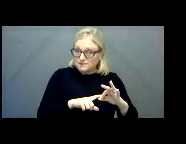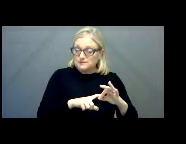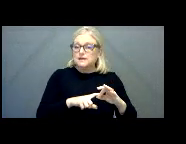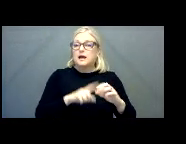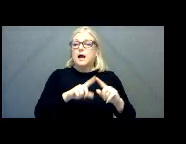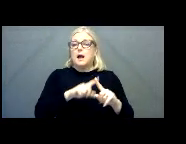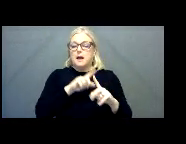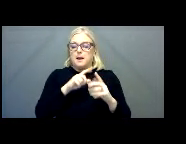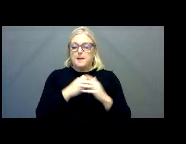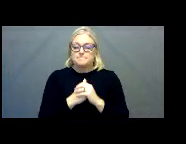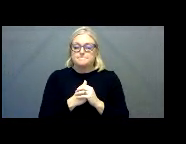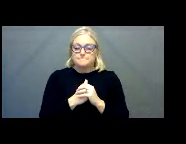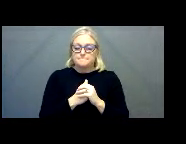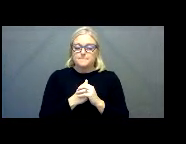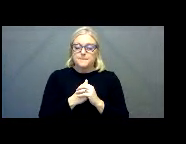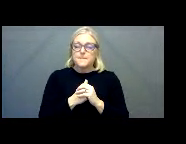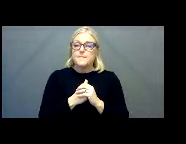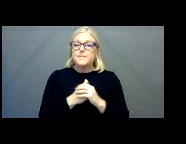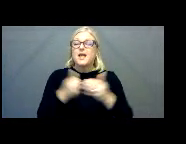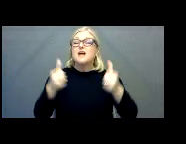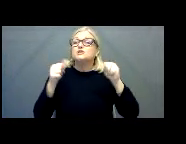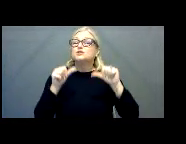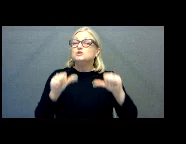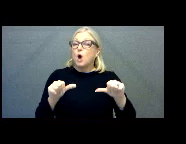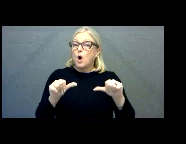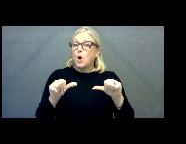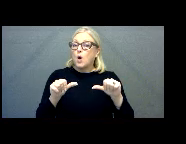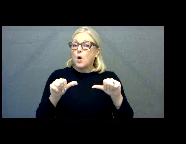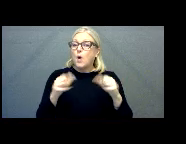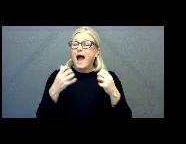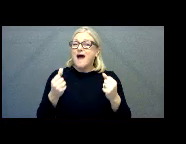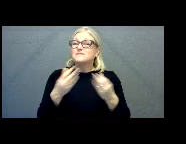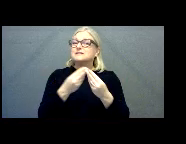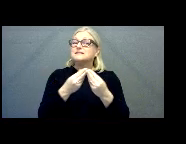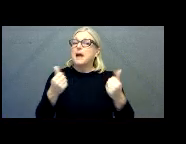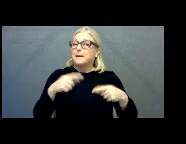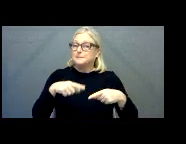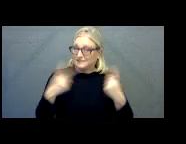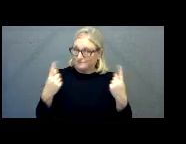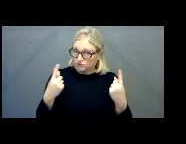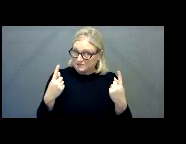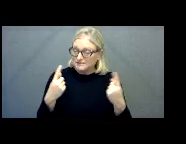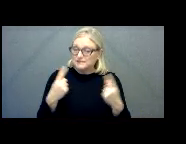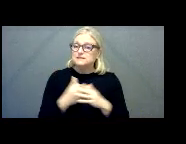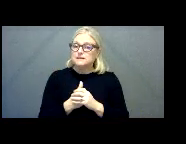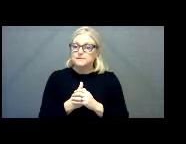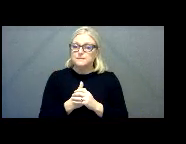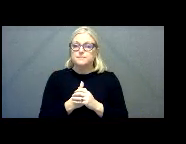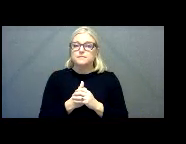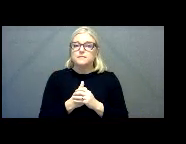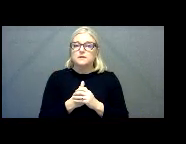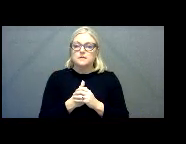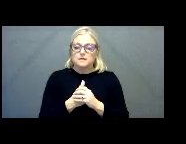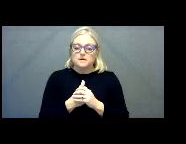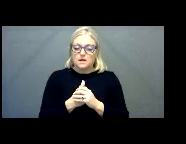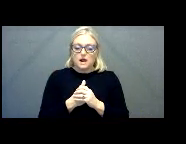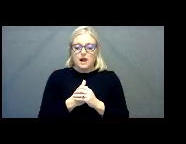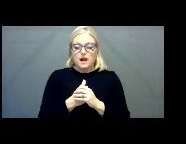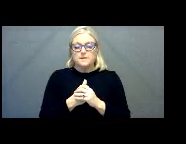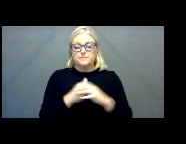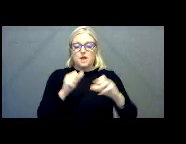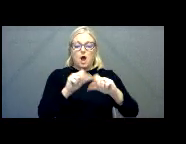algorithm. So, but there are also some differences. So onto these slides, it shows the